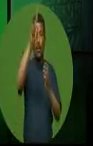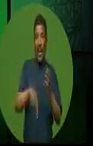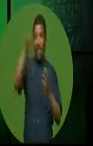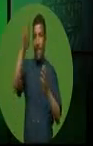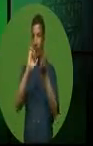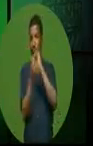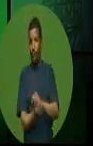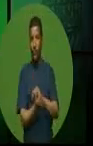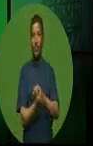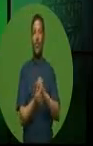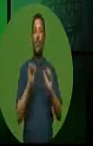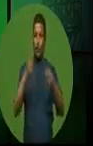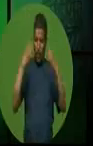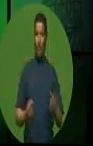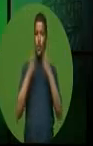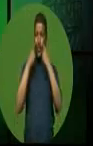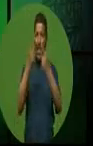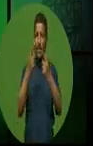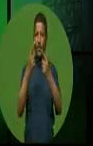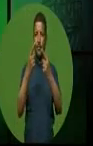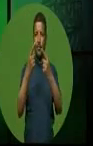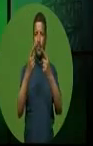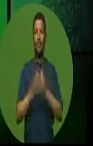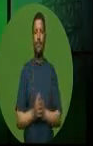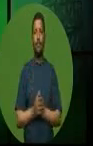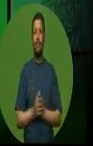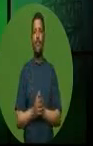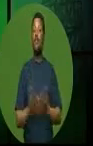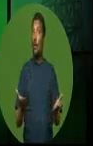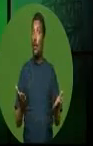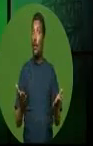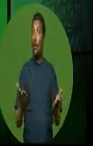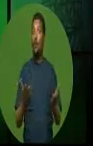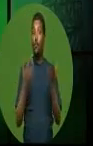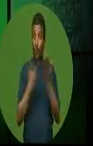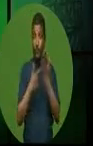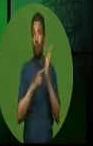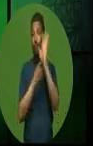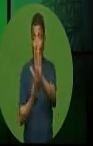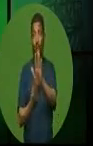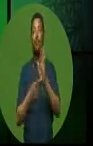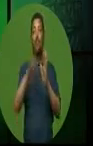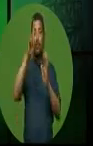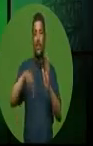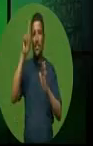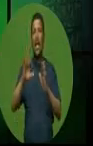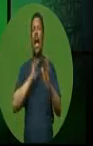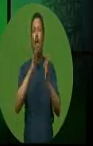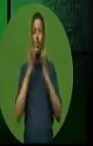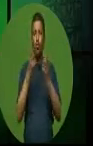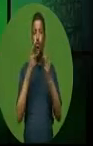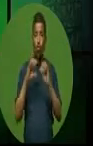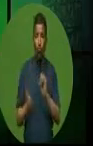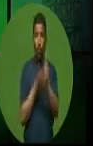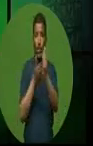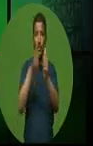form so that you'll be able to see the trends. Before I describe the trends, I want you to watch the